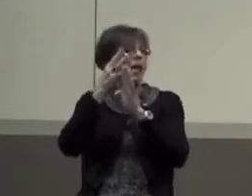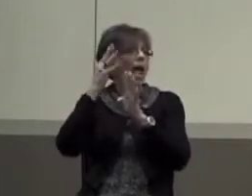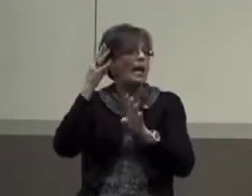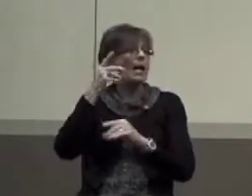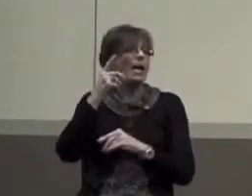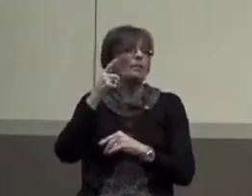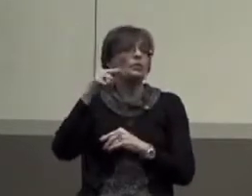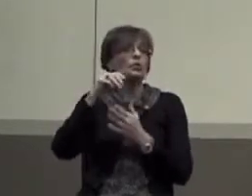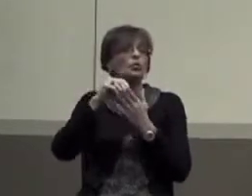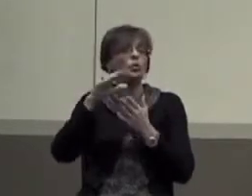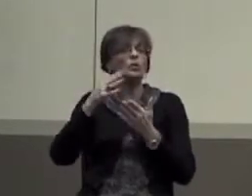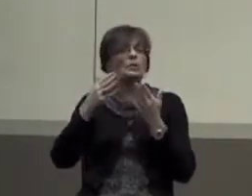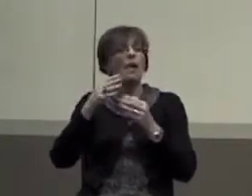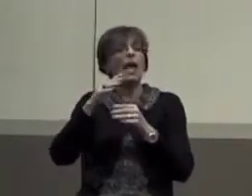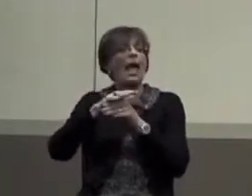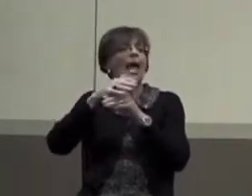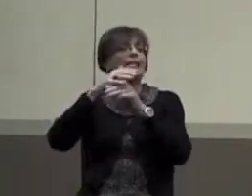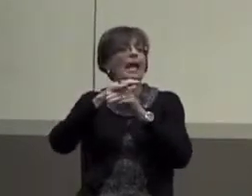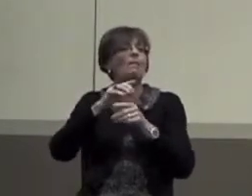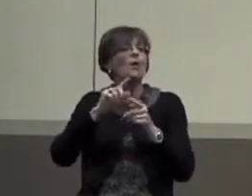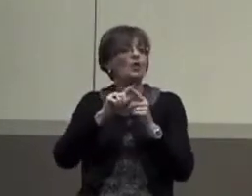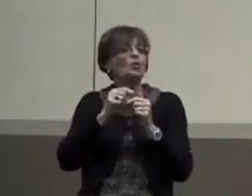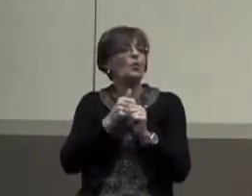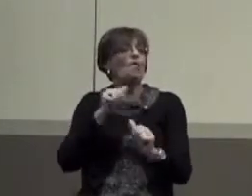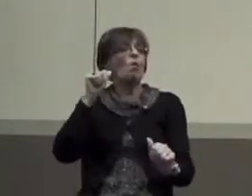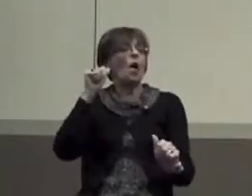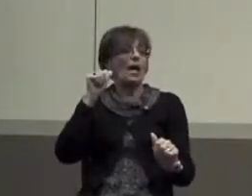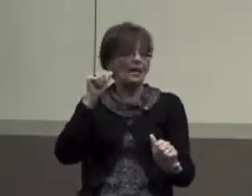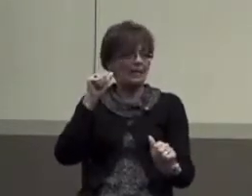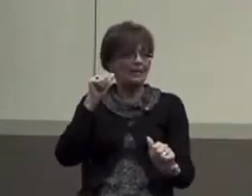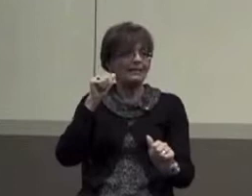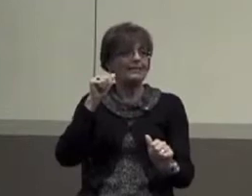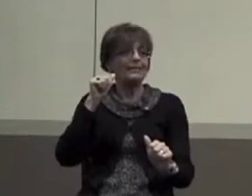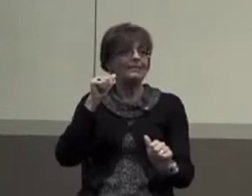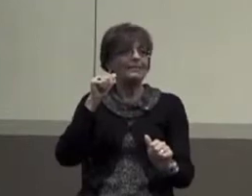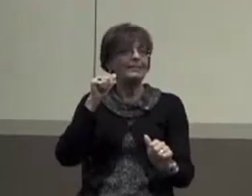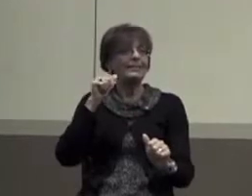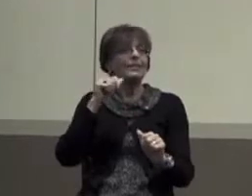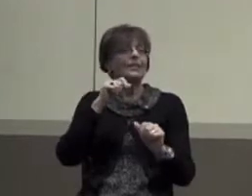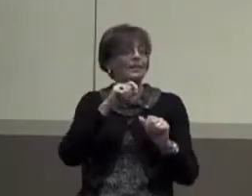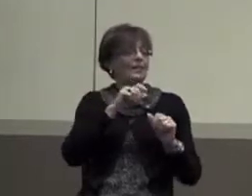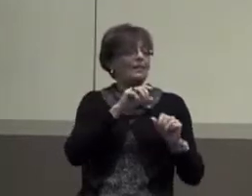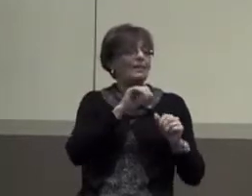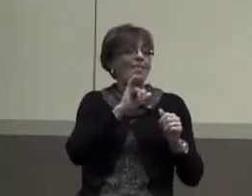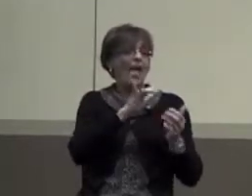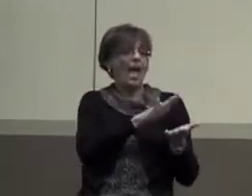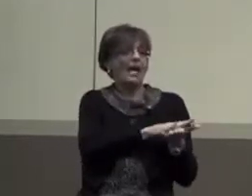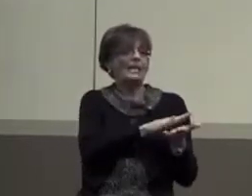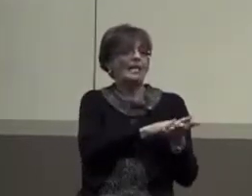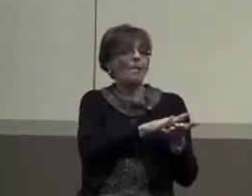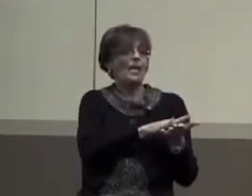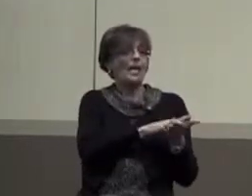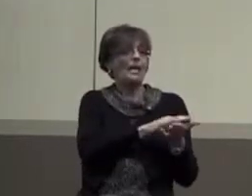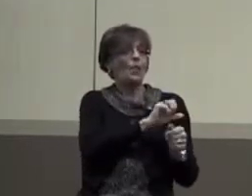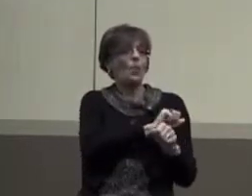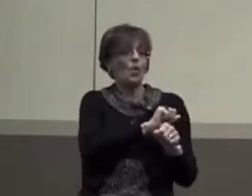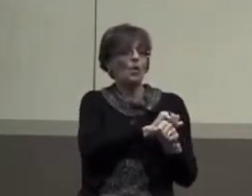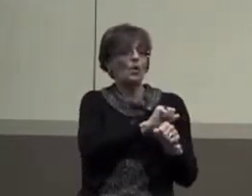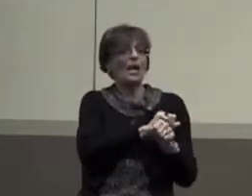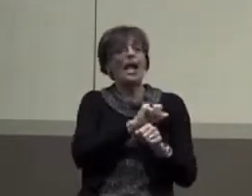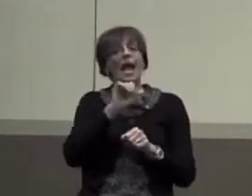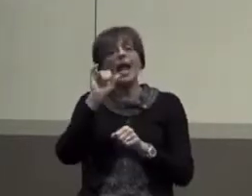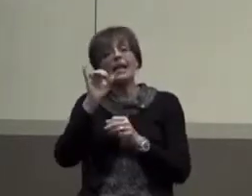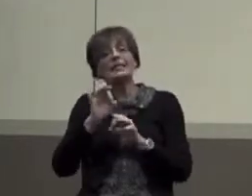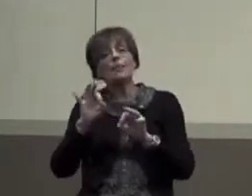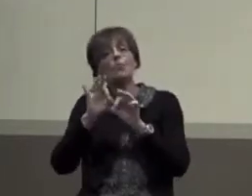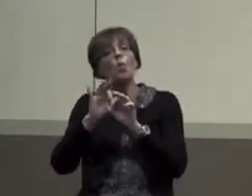may act up just so they can avoid having to do the academic work. And this is important for secondary students